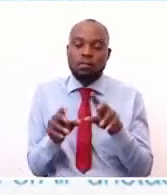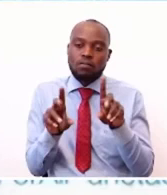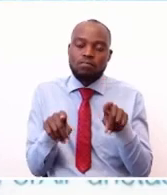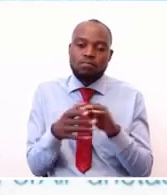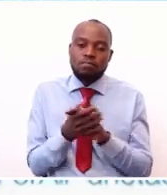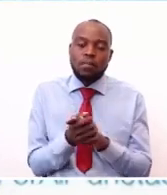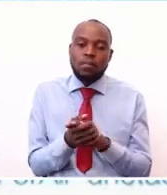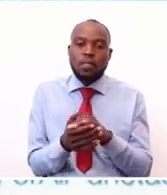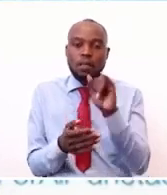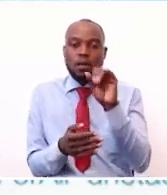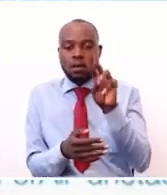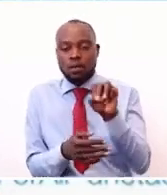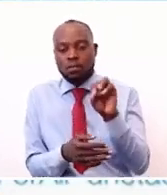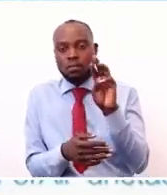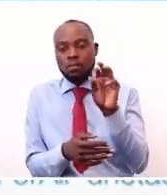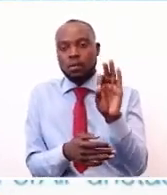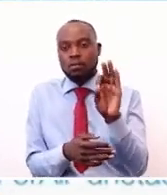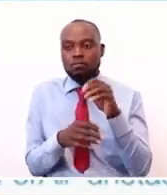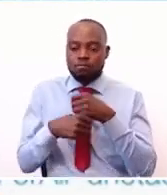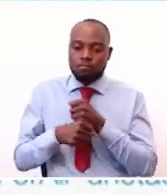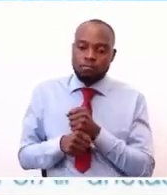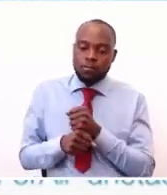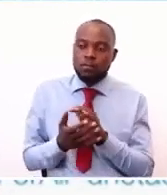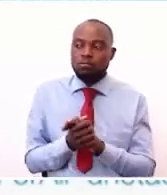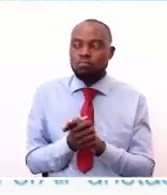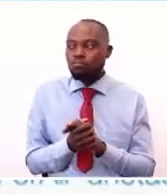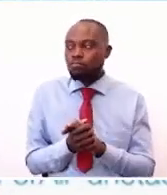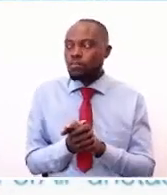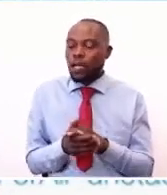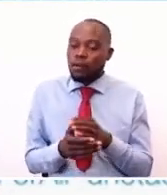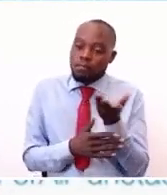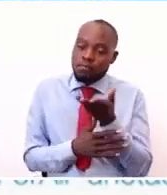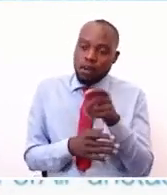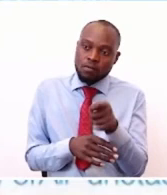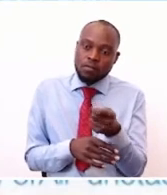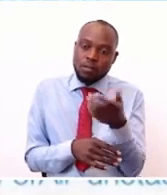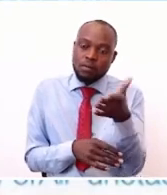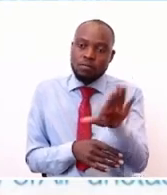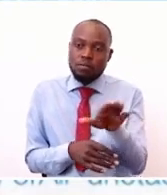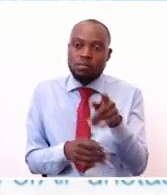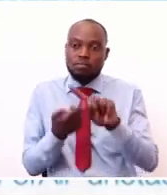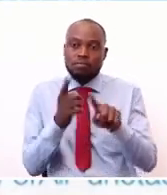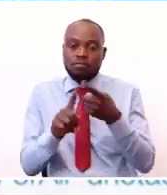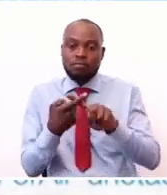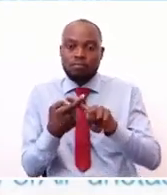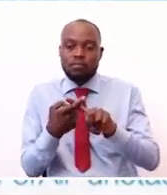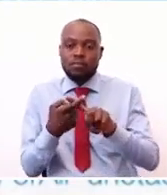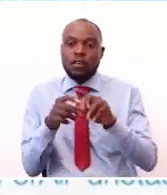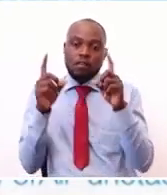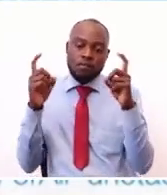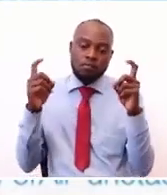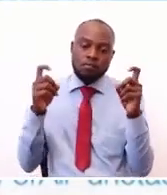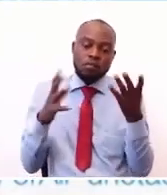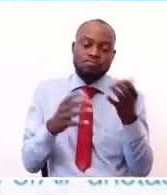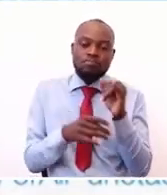the IMF trusts undoes some of the key distinguishing features of